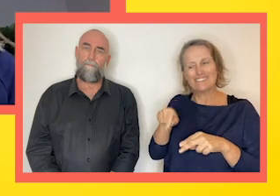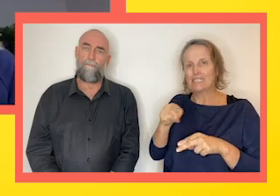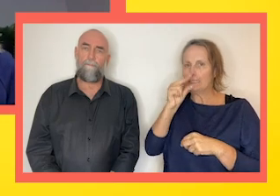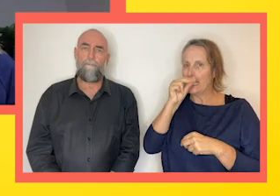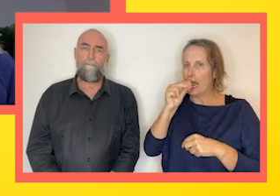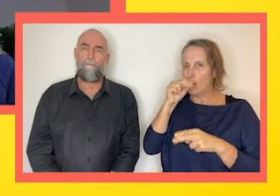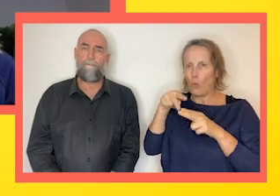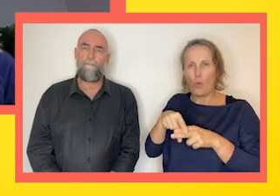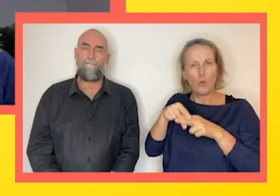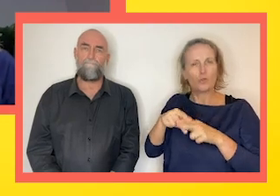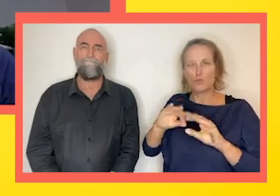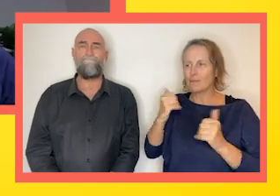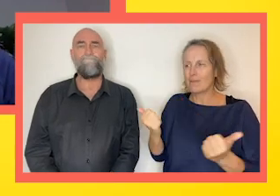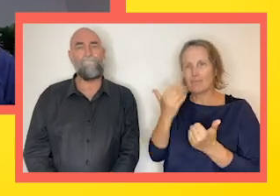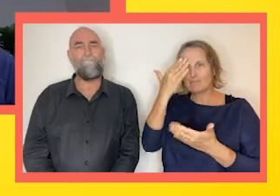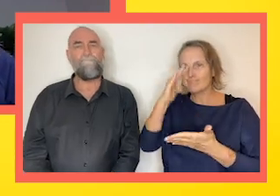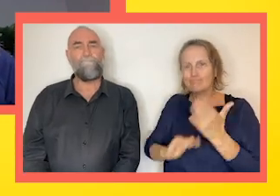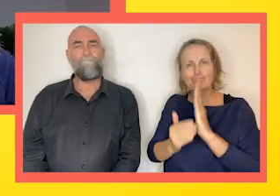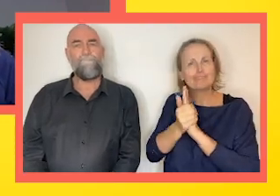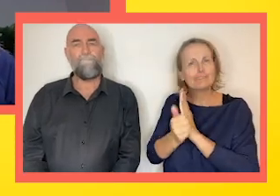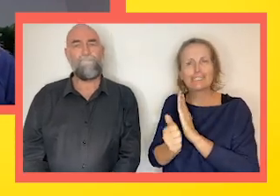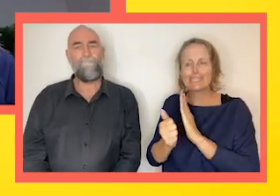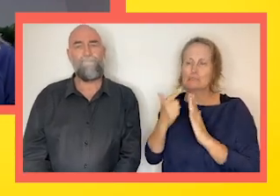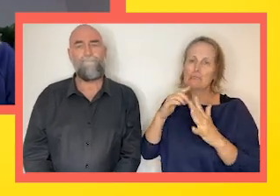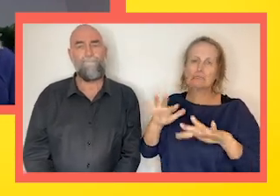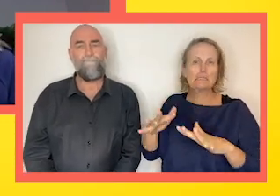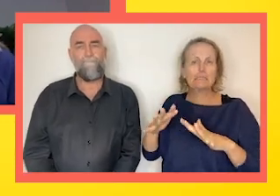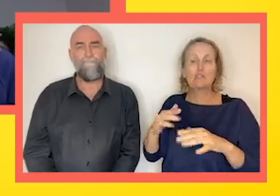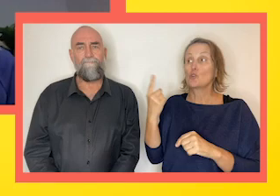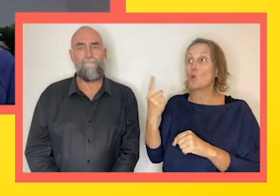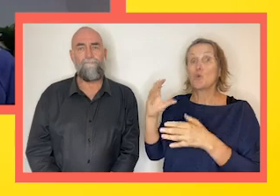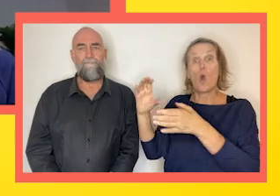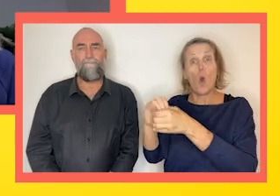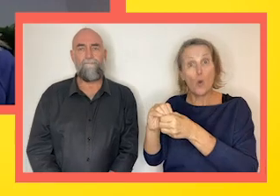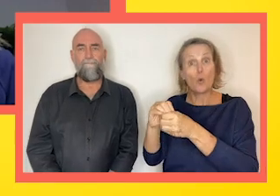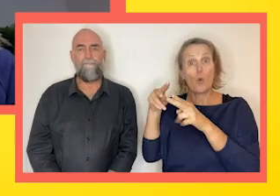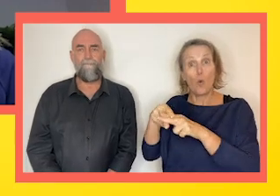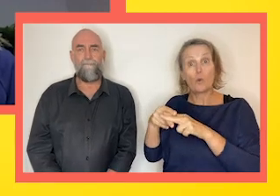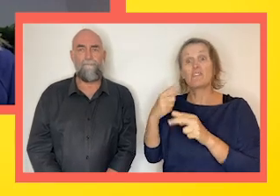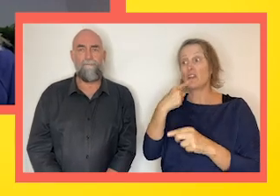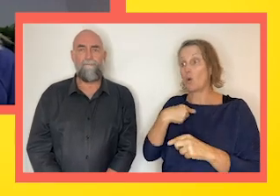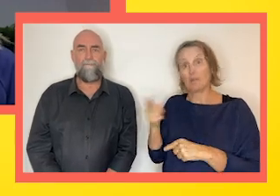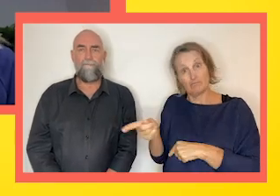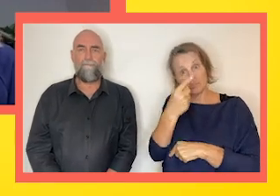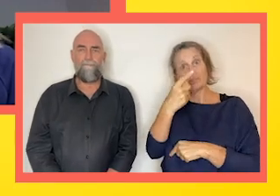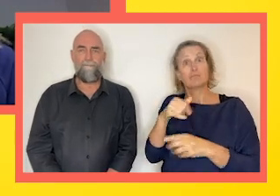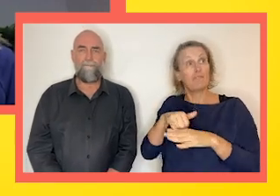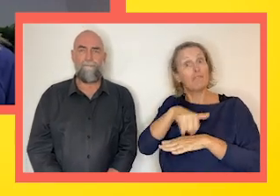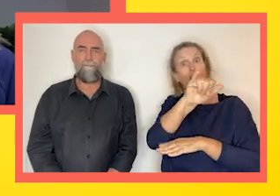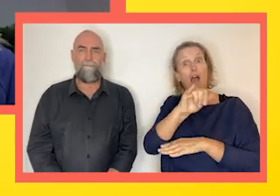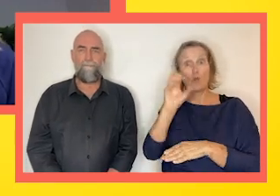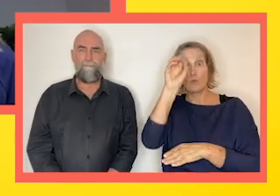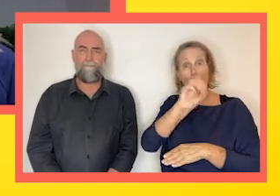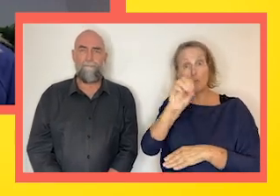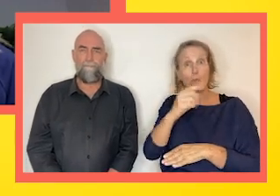inexperienced, and it didn't sort of work. So yeah, the owners were like, well, get on a plane, go to Europe, find one over there